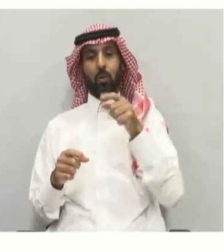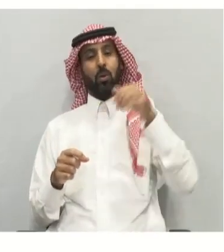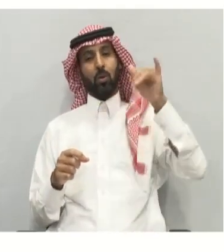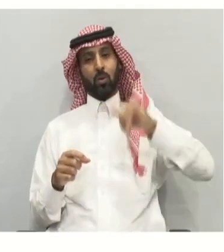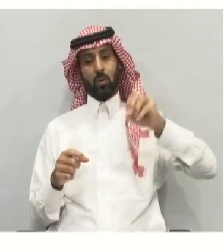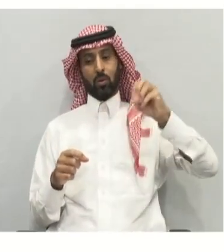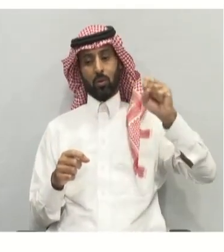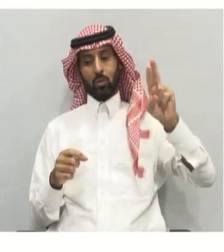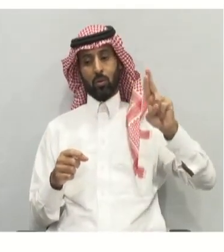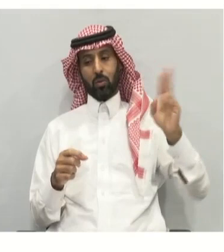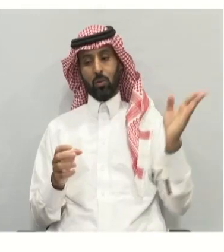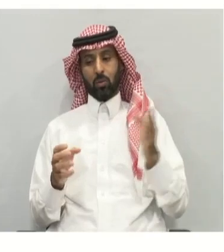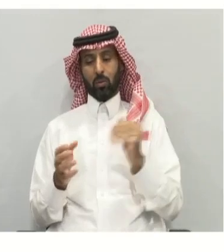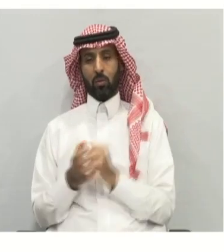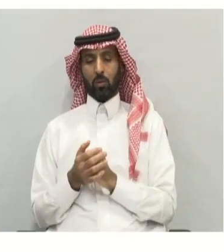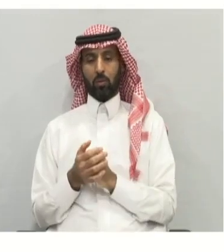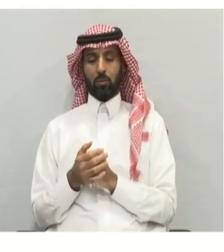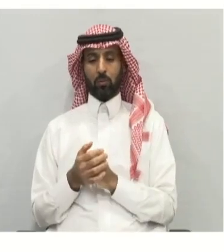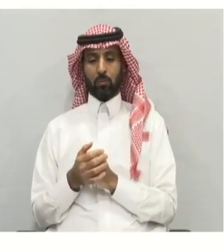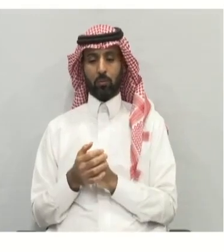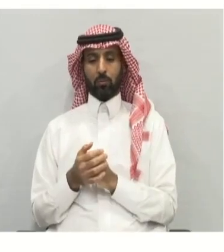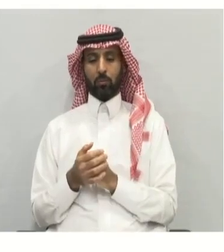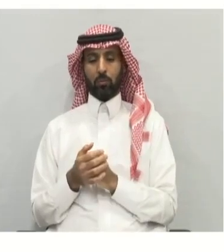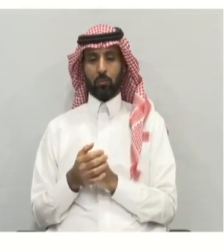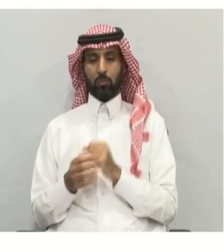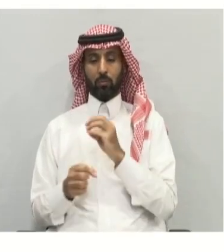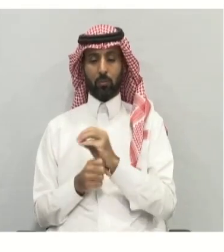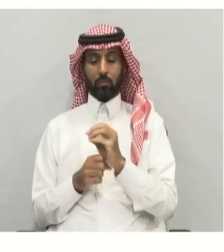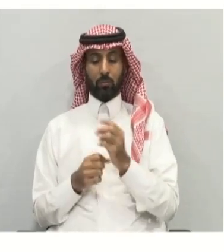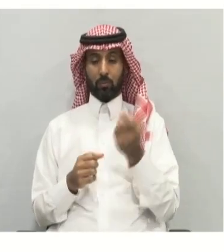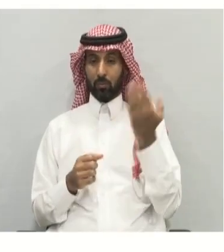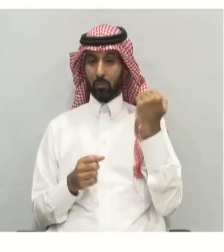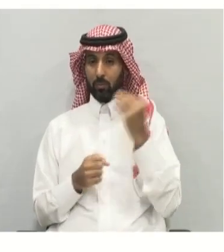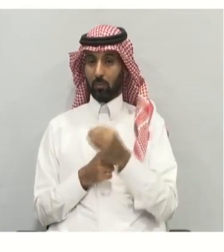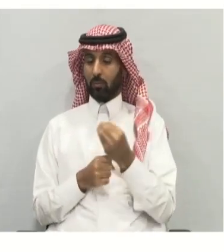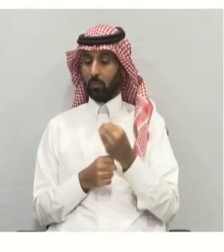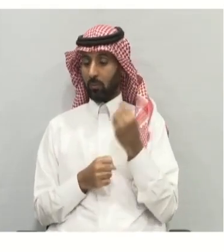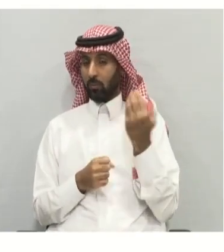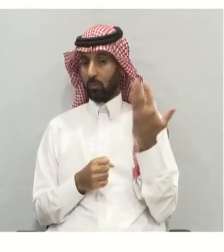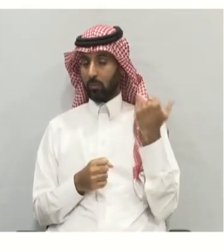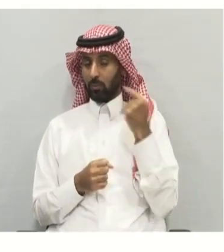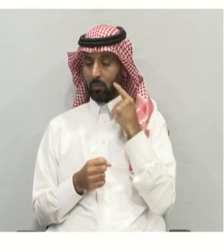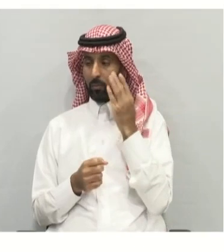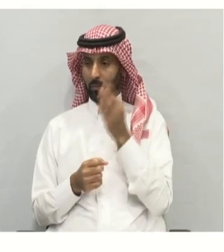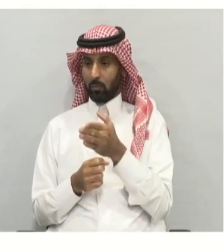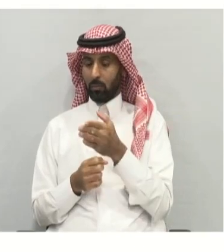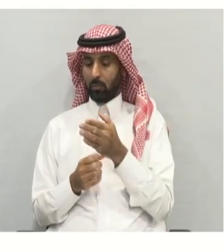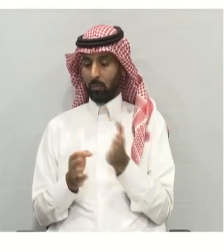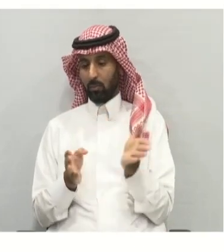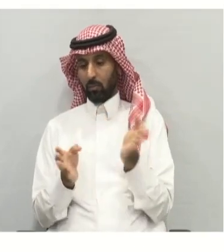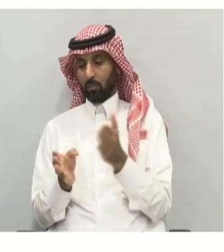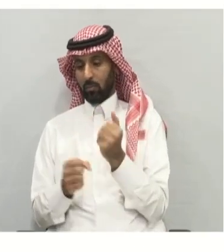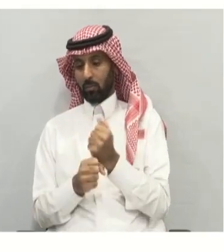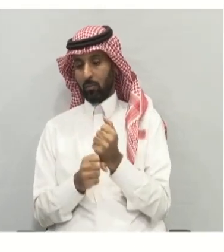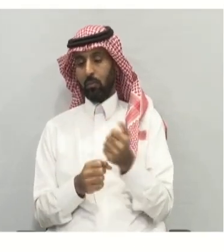about other group of people, I would use them. And we learned that we use these object pronouns straight after a